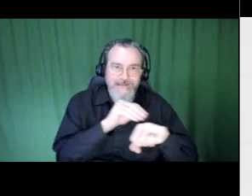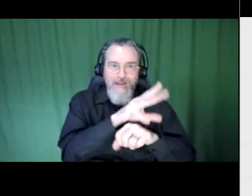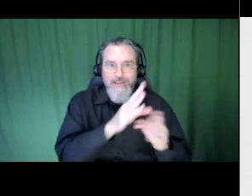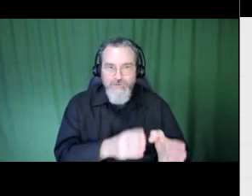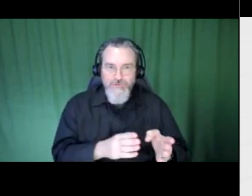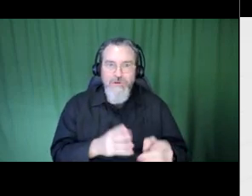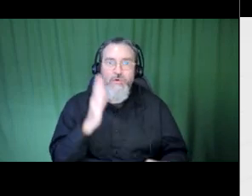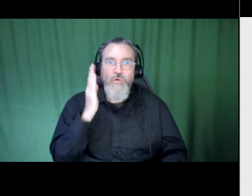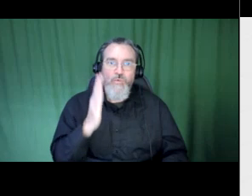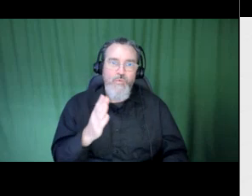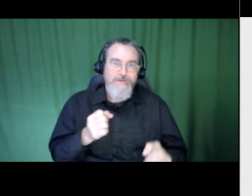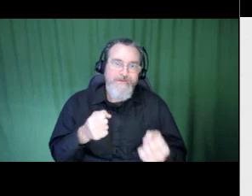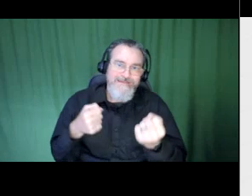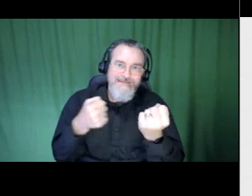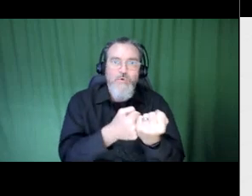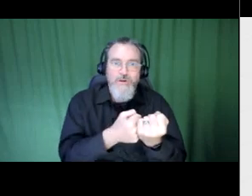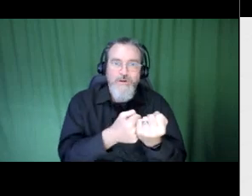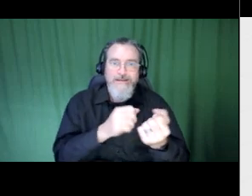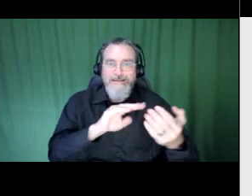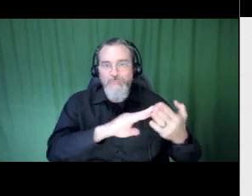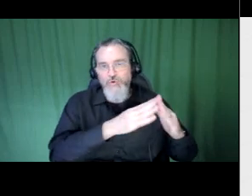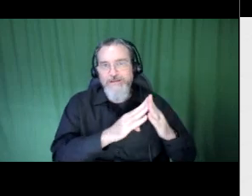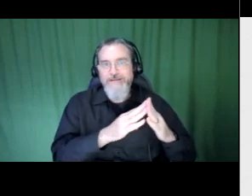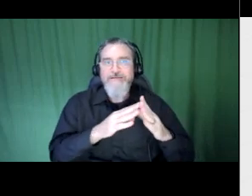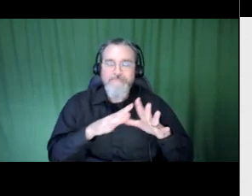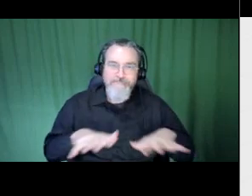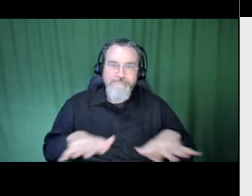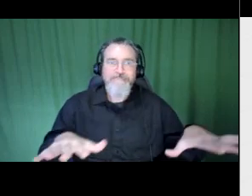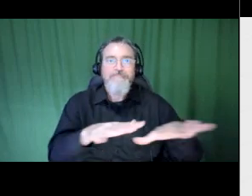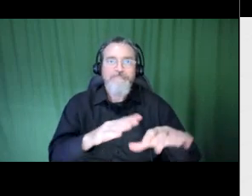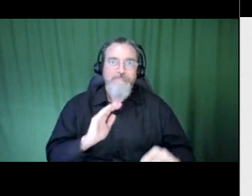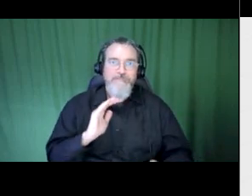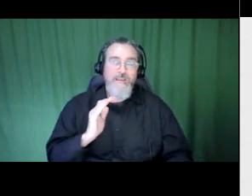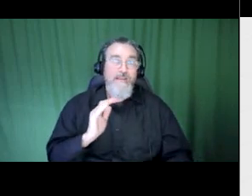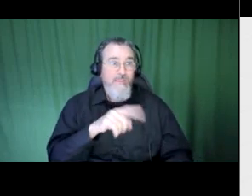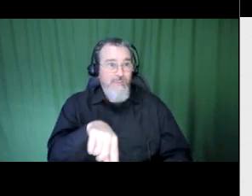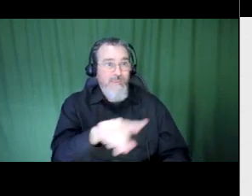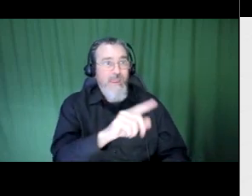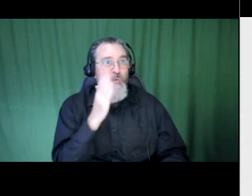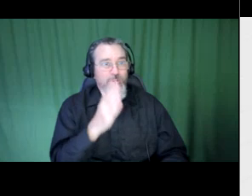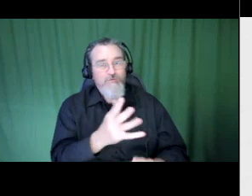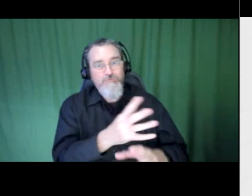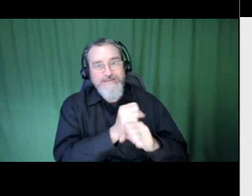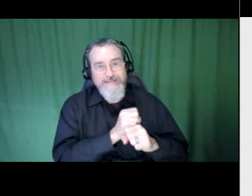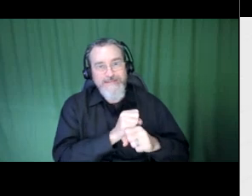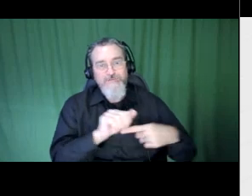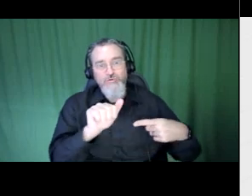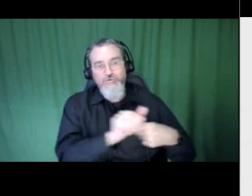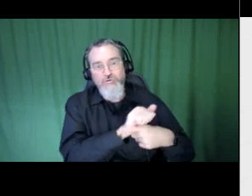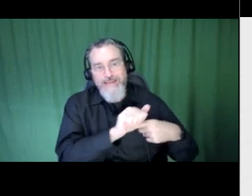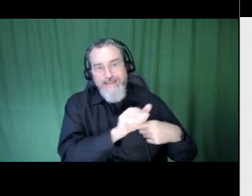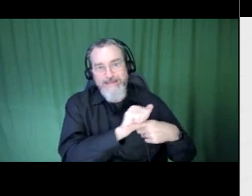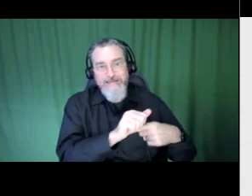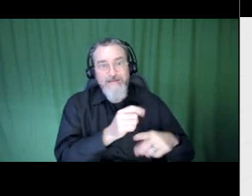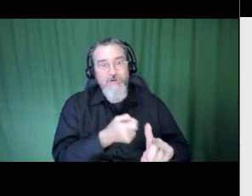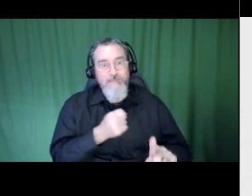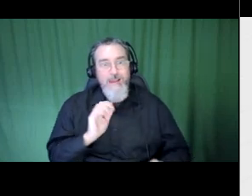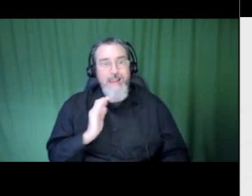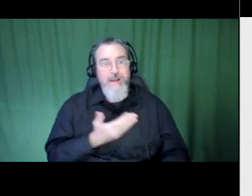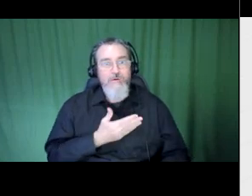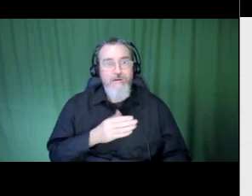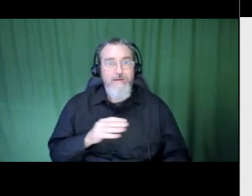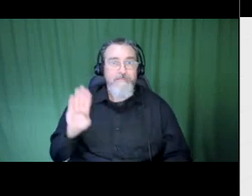and provide wraparound services for the communities that are going to also receive our trainings that are going to be led by Bering Sea Campus and Elizabeth College. So I'll let Haley introduce